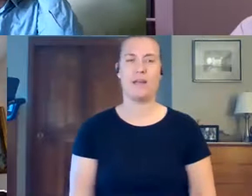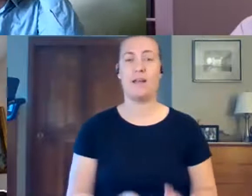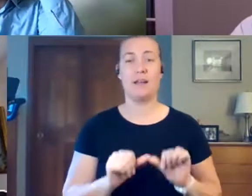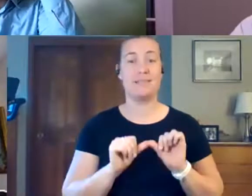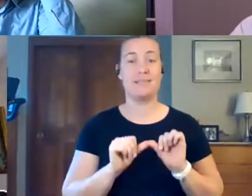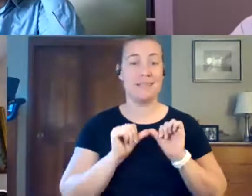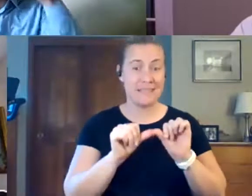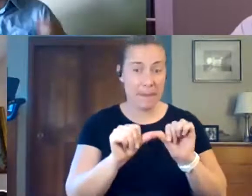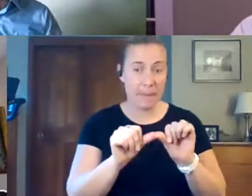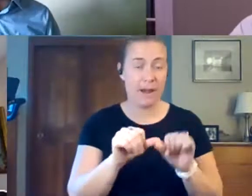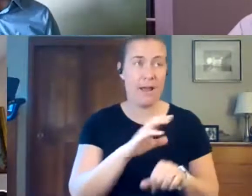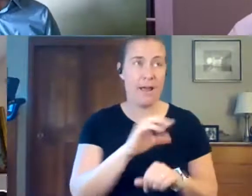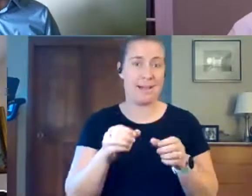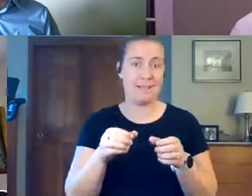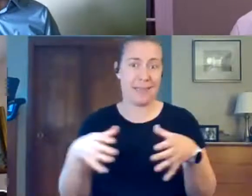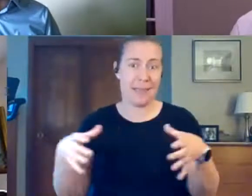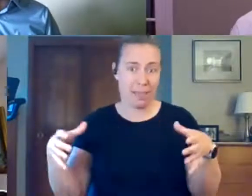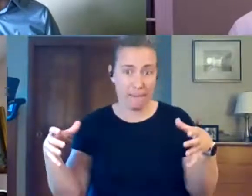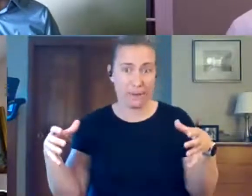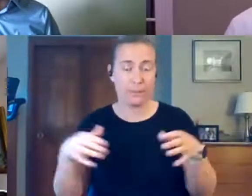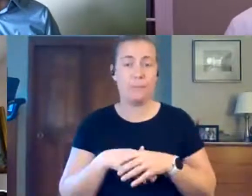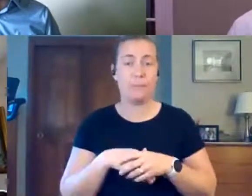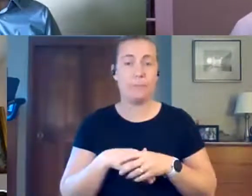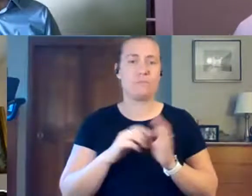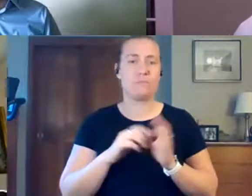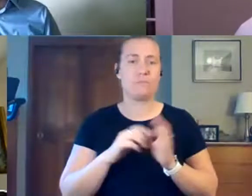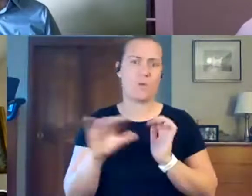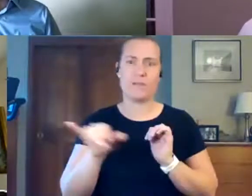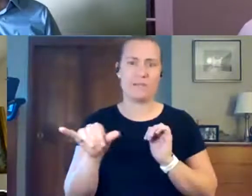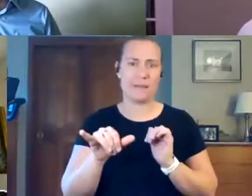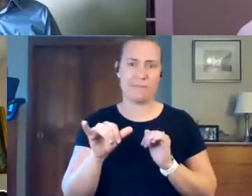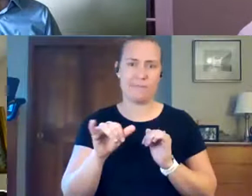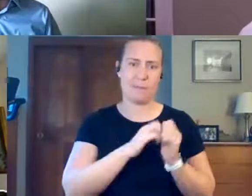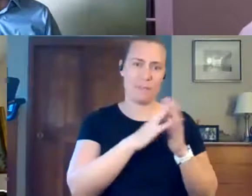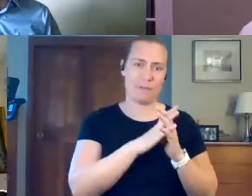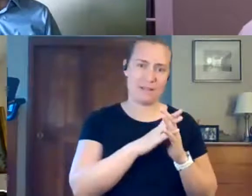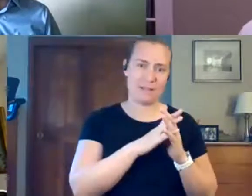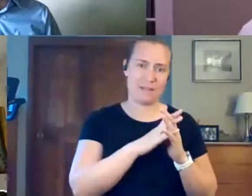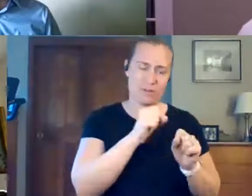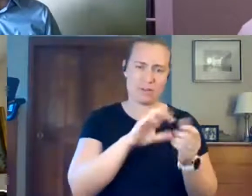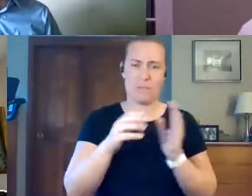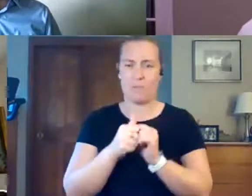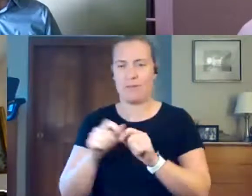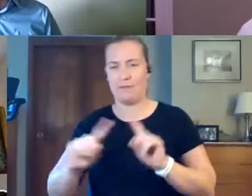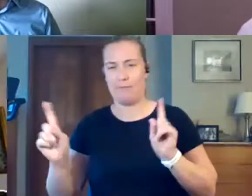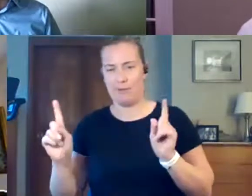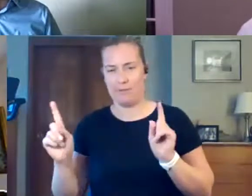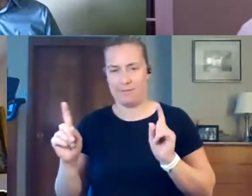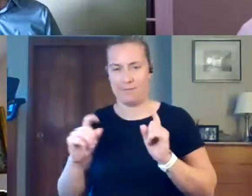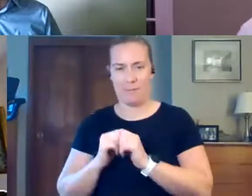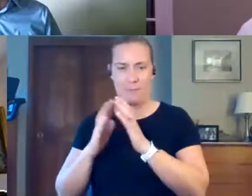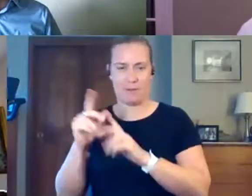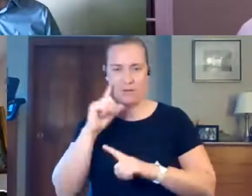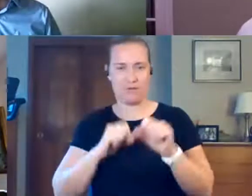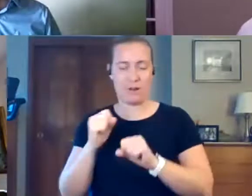up require the same implementation strategies versus different implementation strategies is one that is still yet